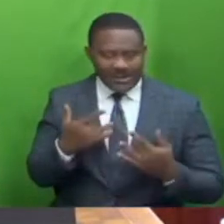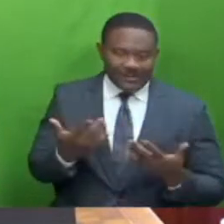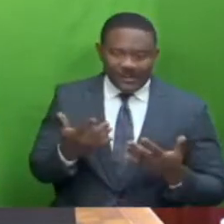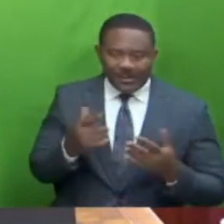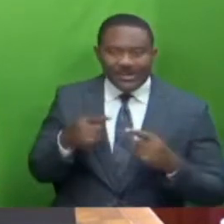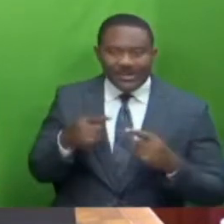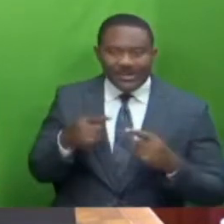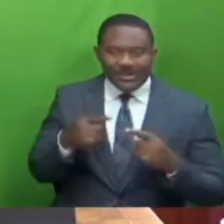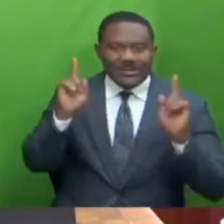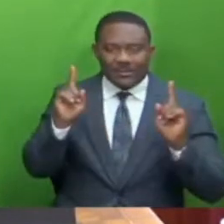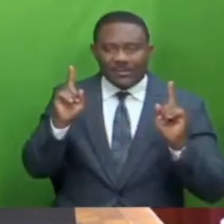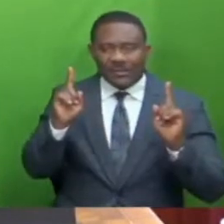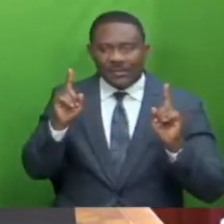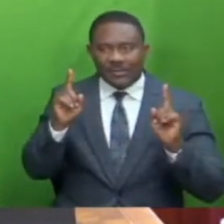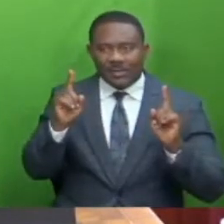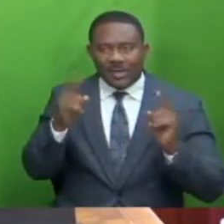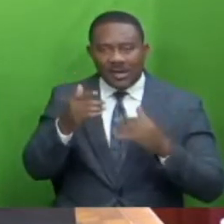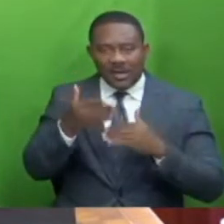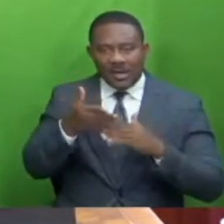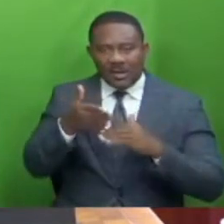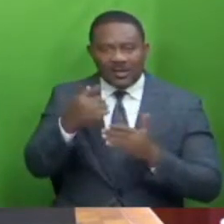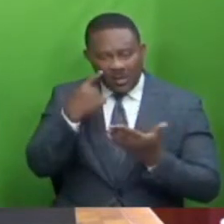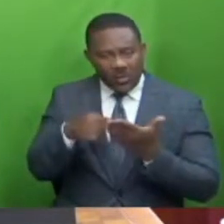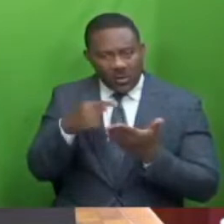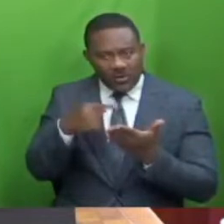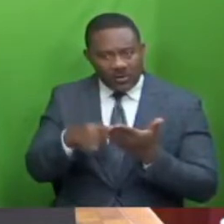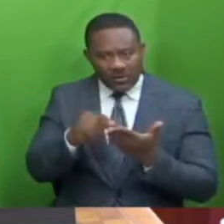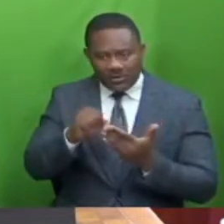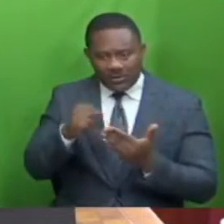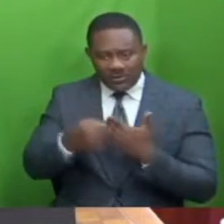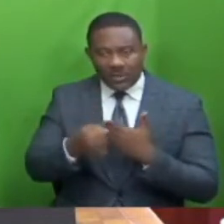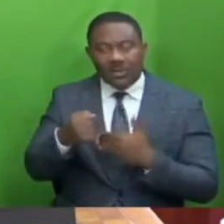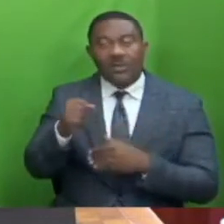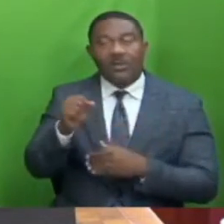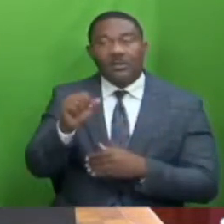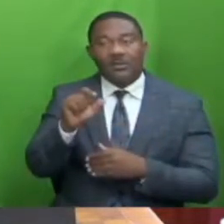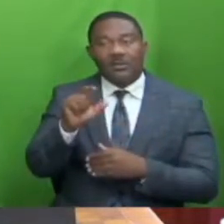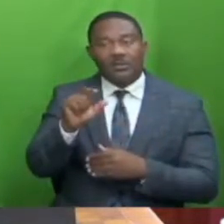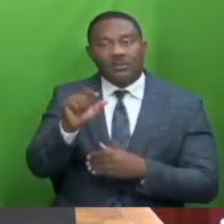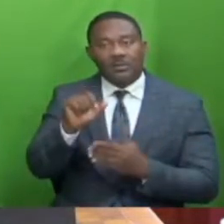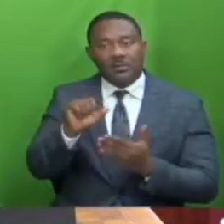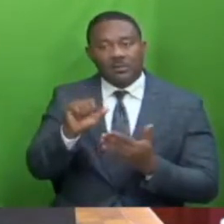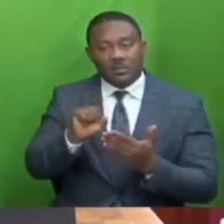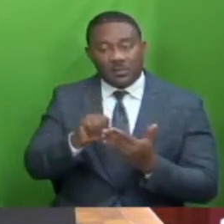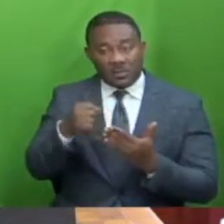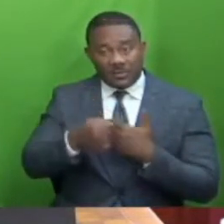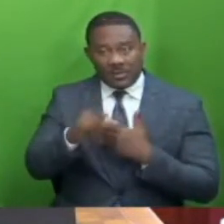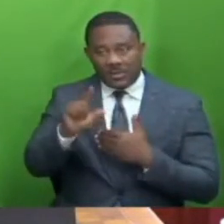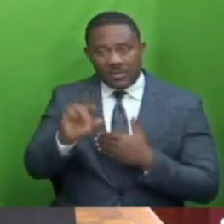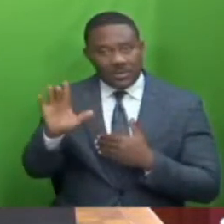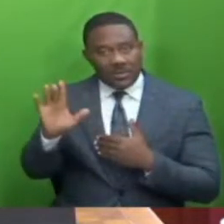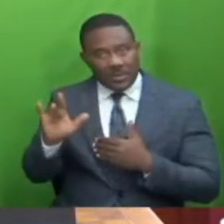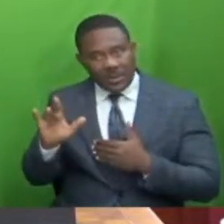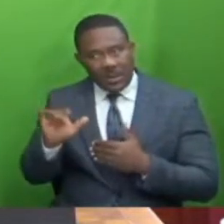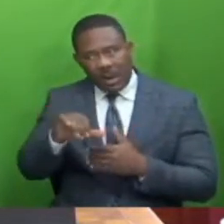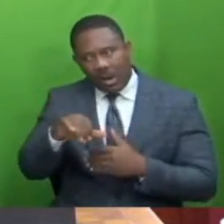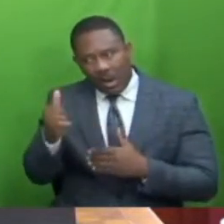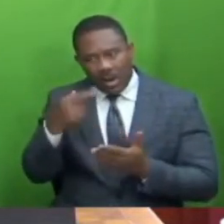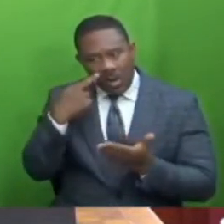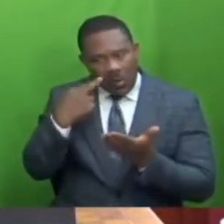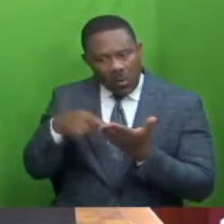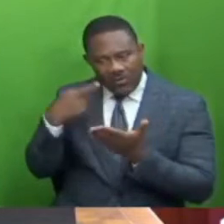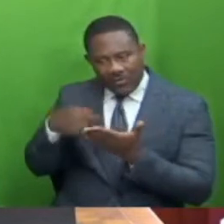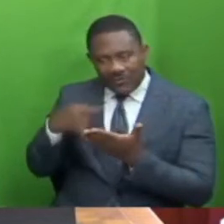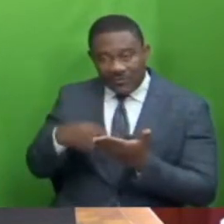the upcoming first review of the program in September 2023 and all other subsequent reviews. We